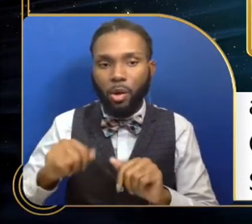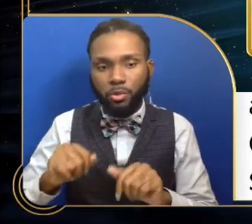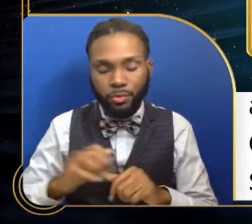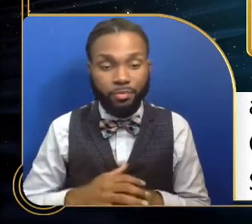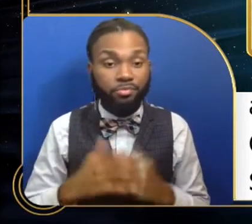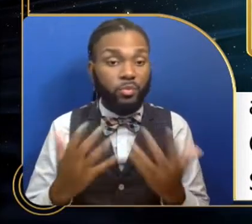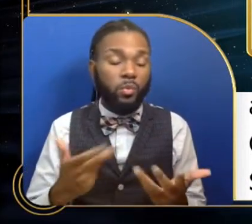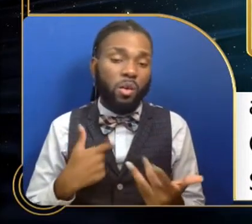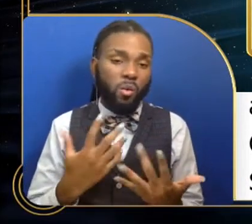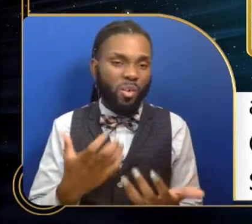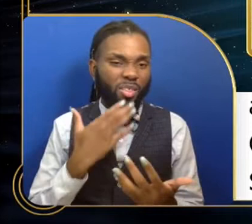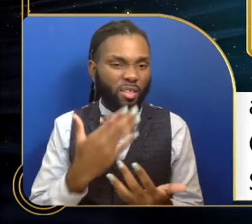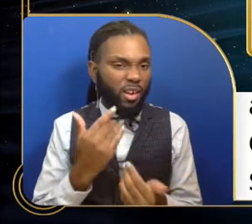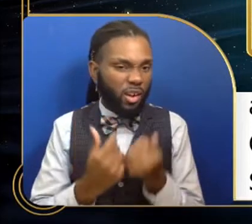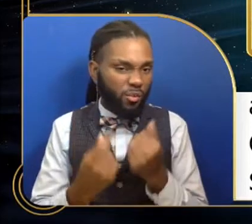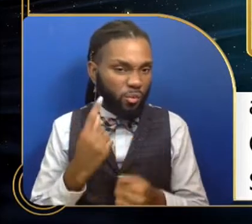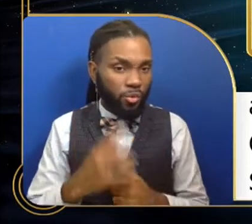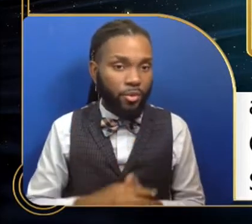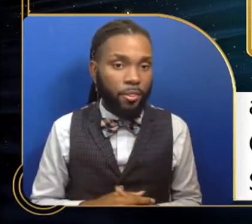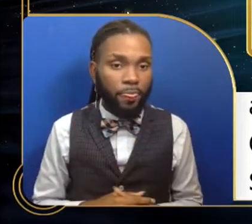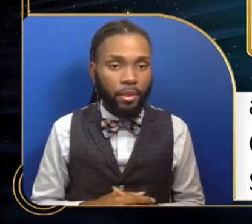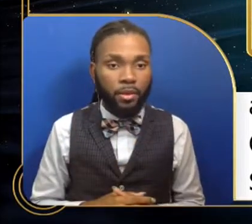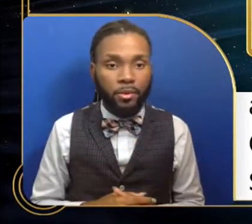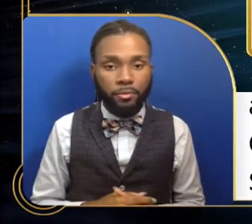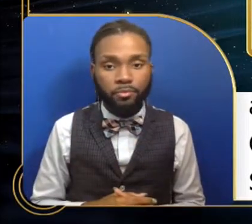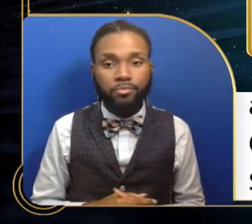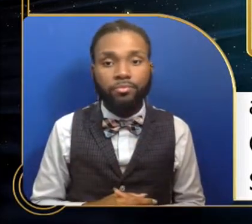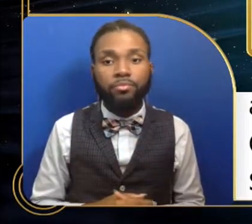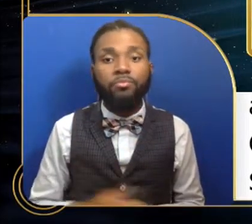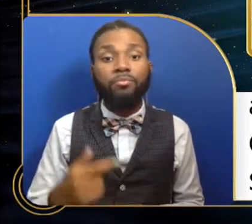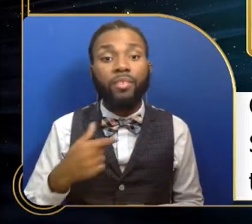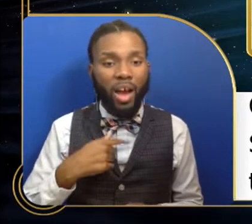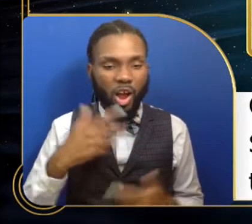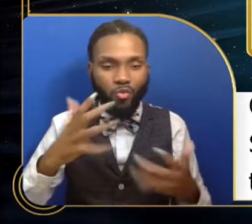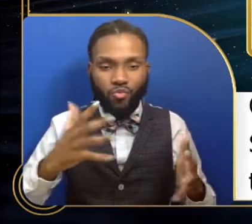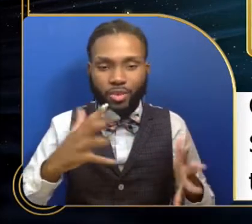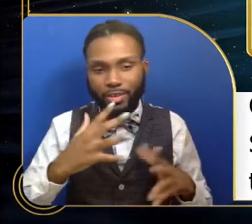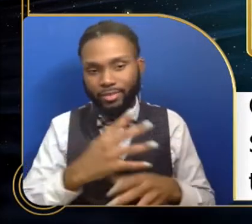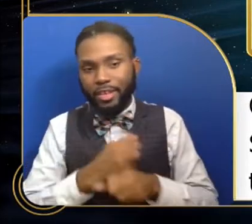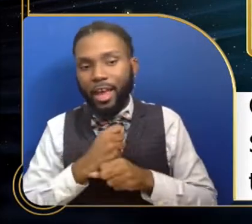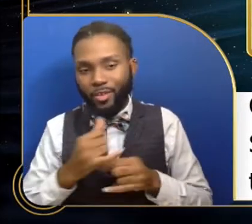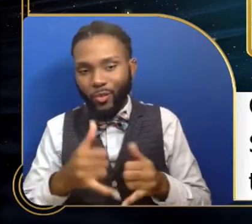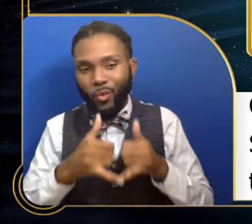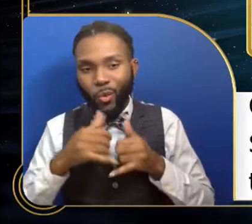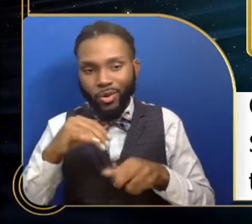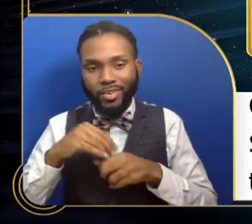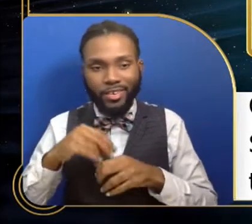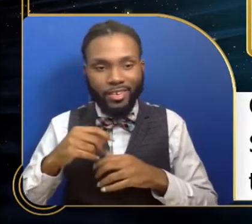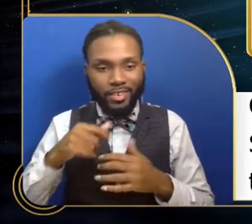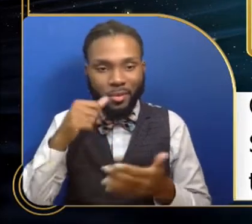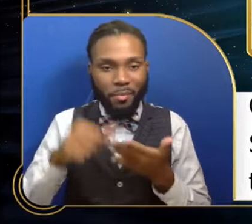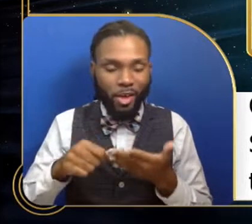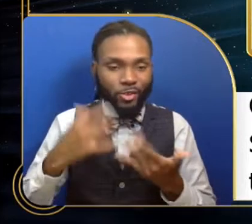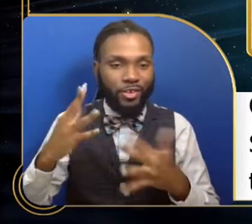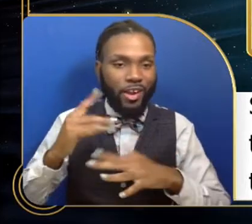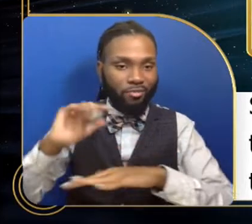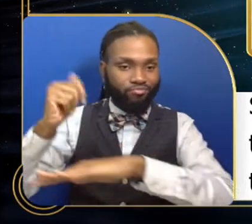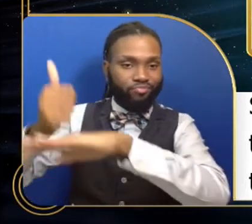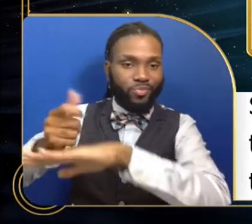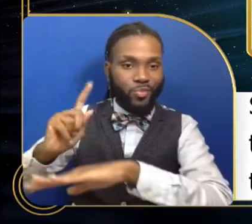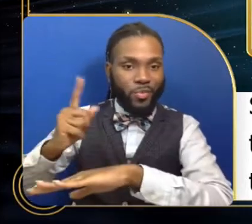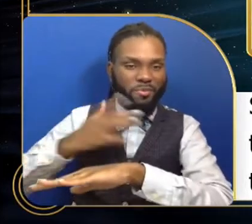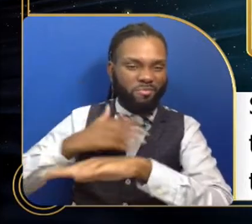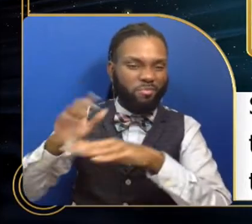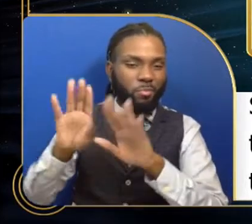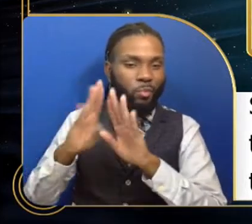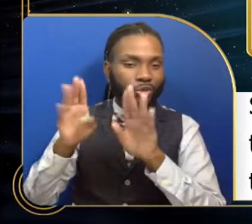And I did receive the award already in the mail, and it's sitting on atop my bookshelf, which is right above this